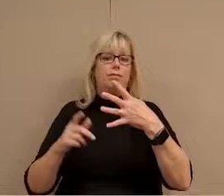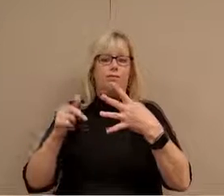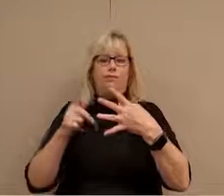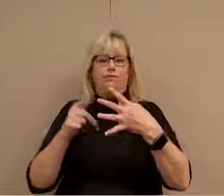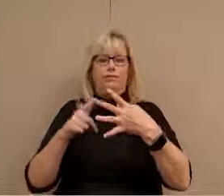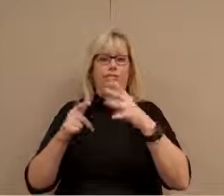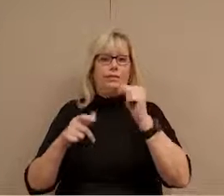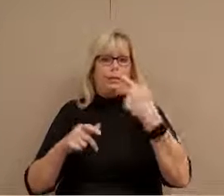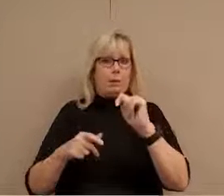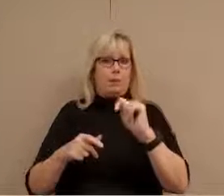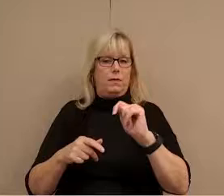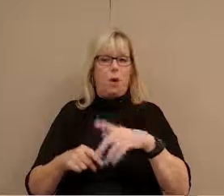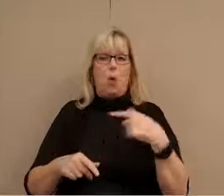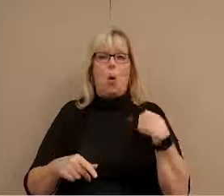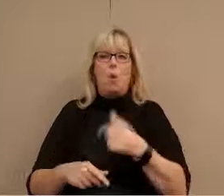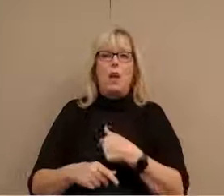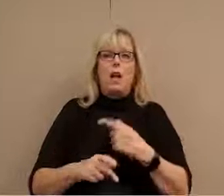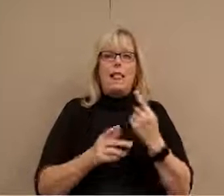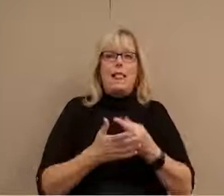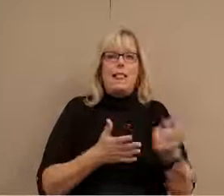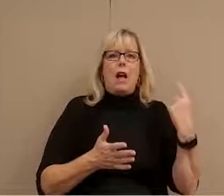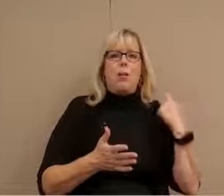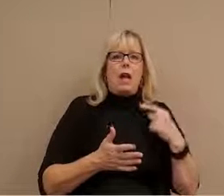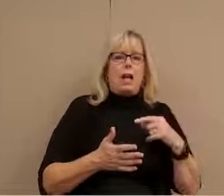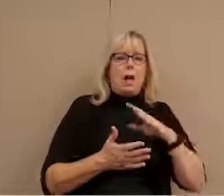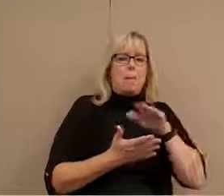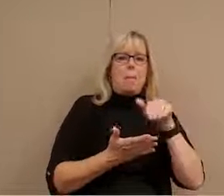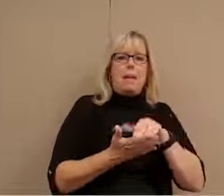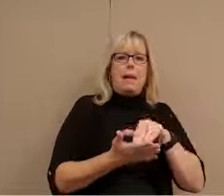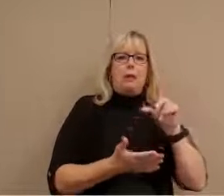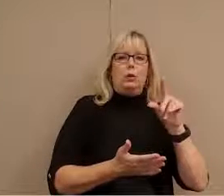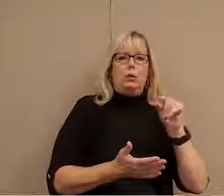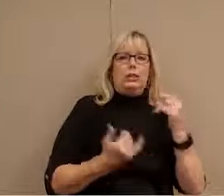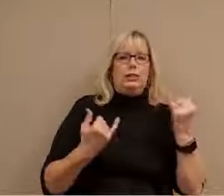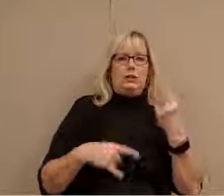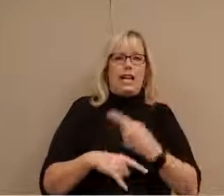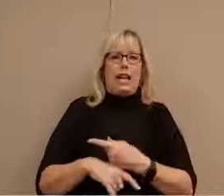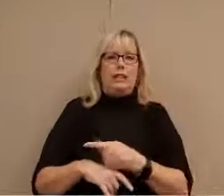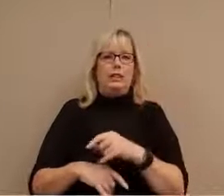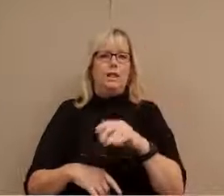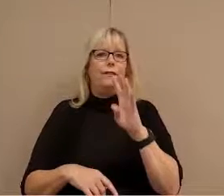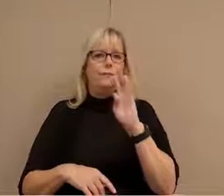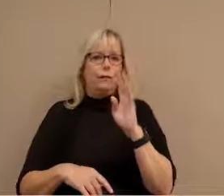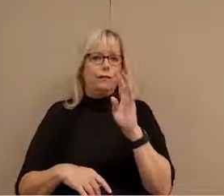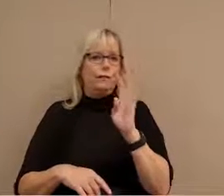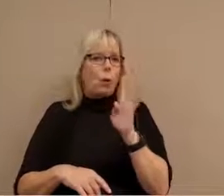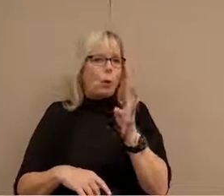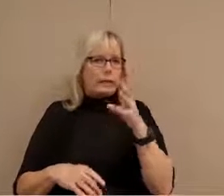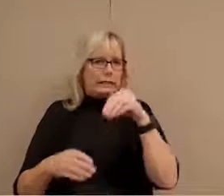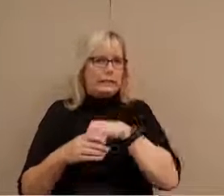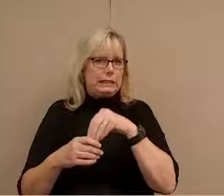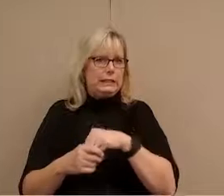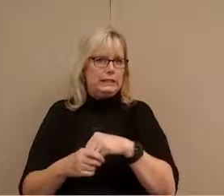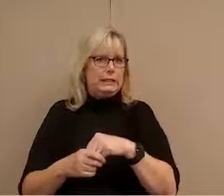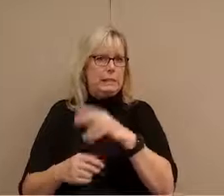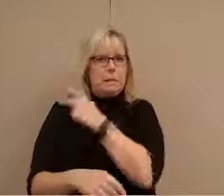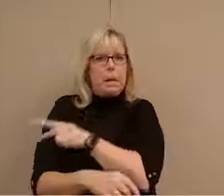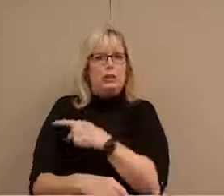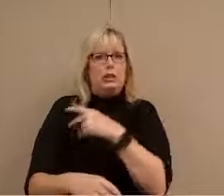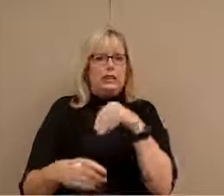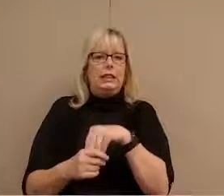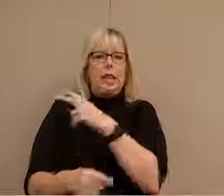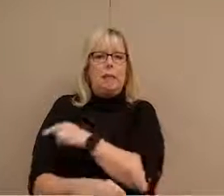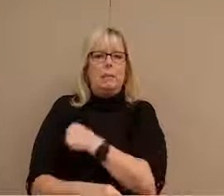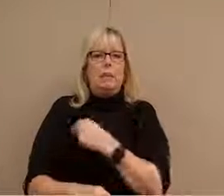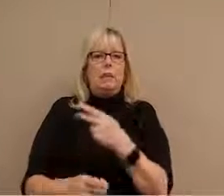We were in the mid-20s last week. We're in the low 40s this week in terms of COVID hospitalizations. And the St. Louis Pandemic Task